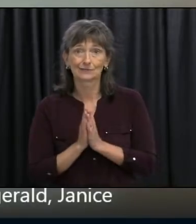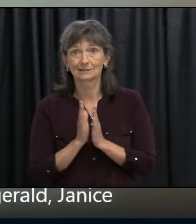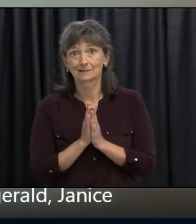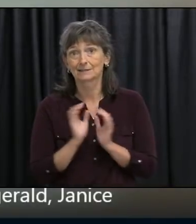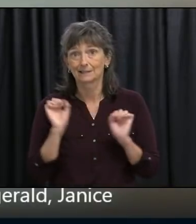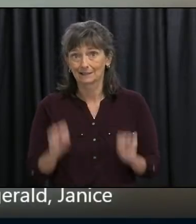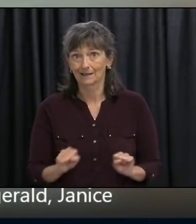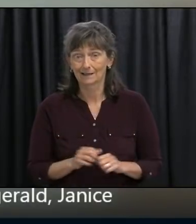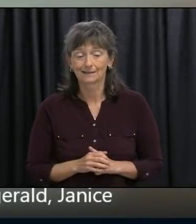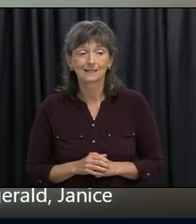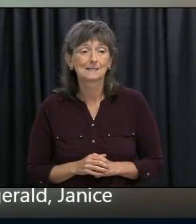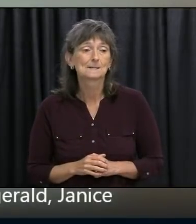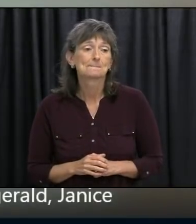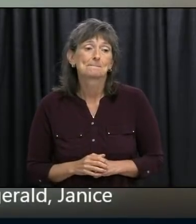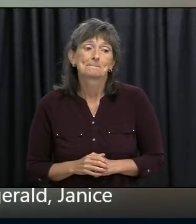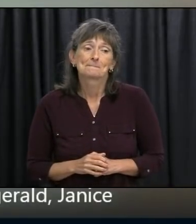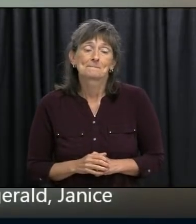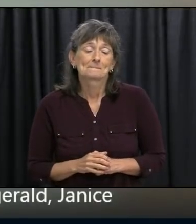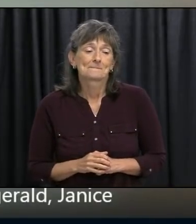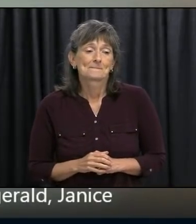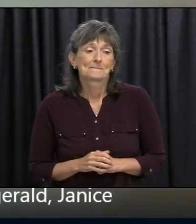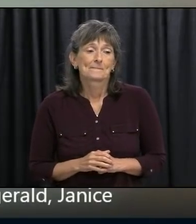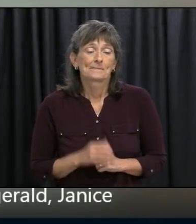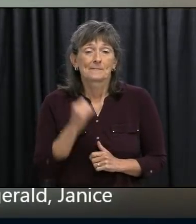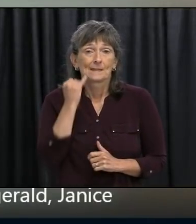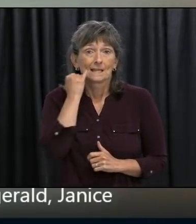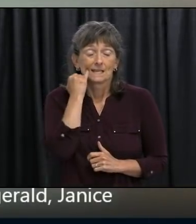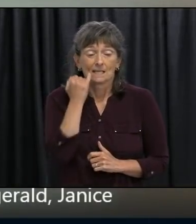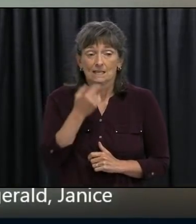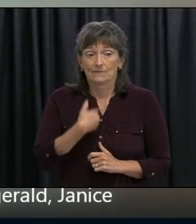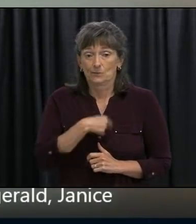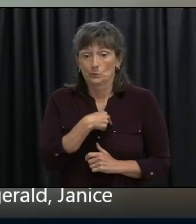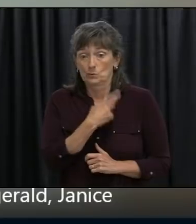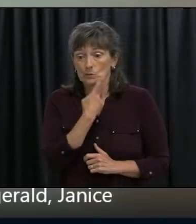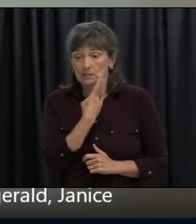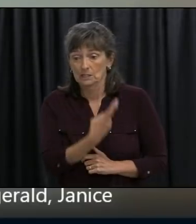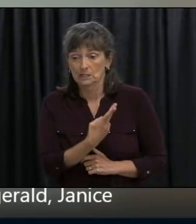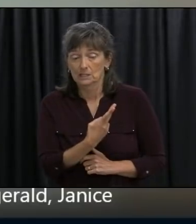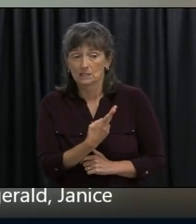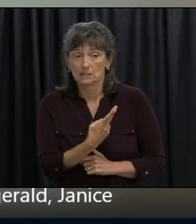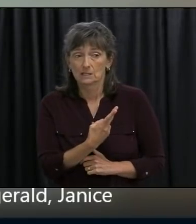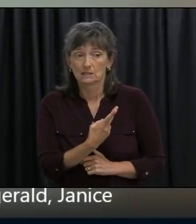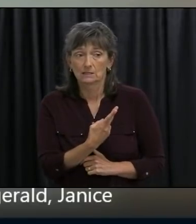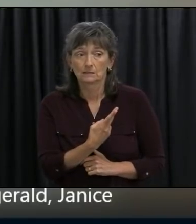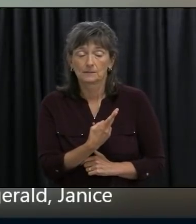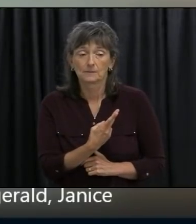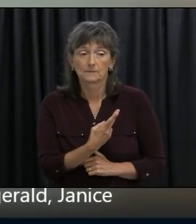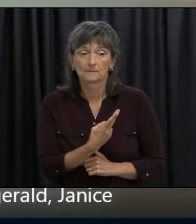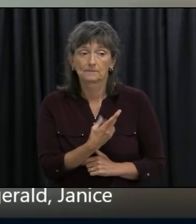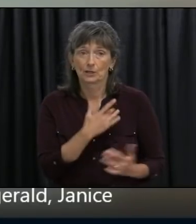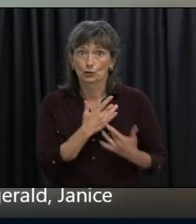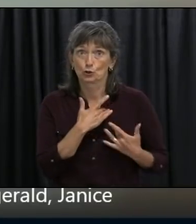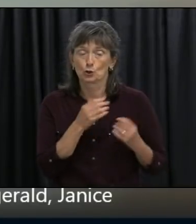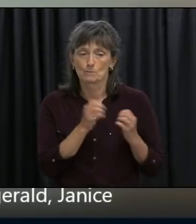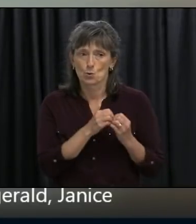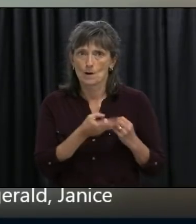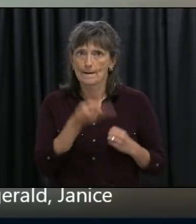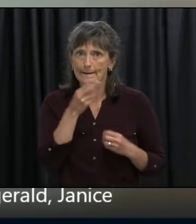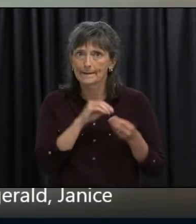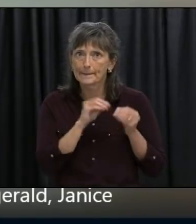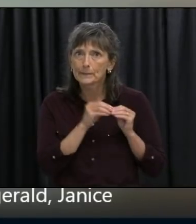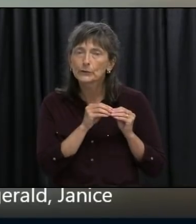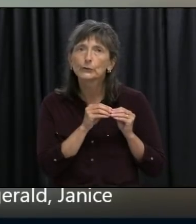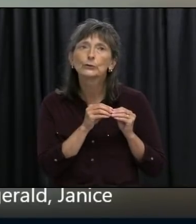possible. Obviously, if we start to see that there is a concern with